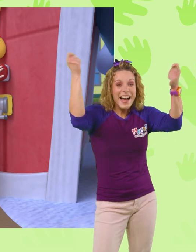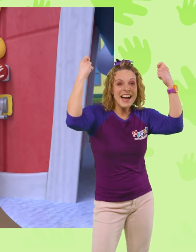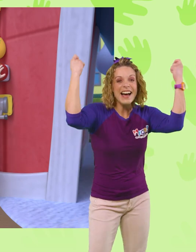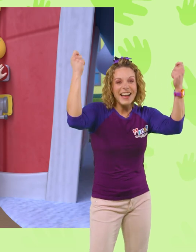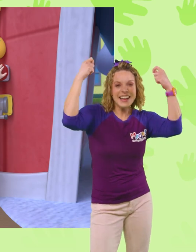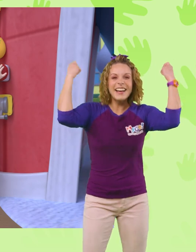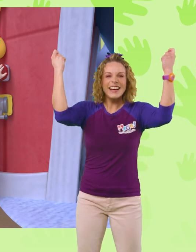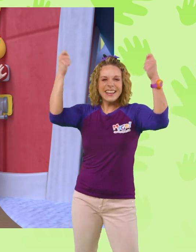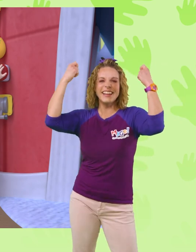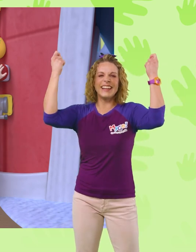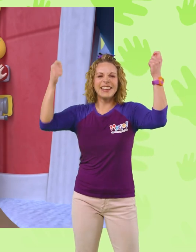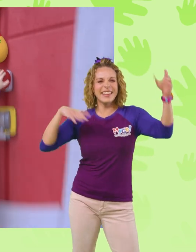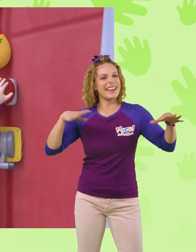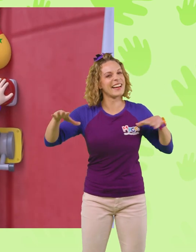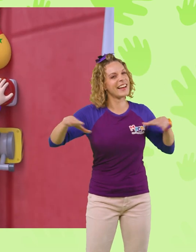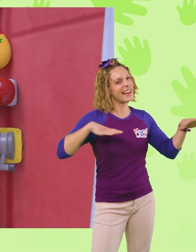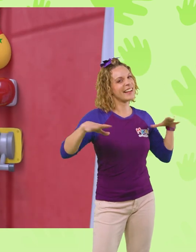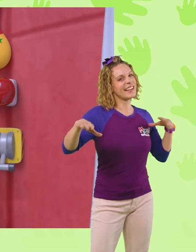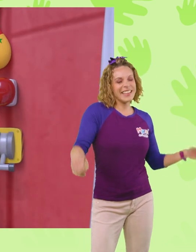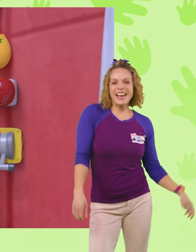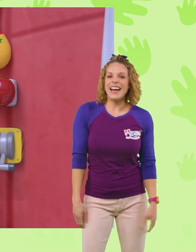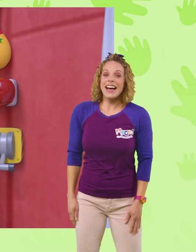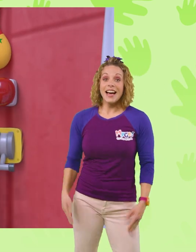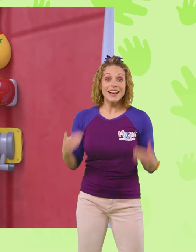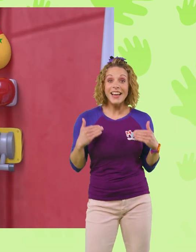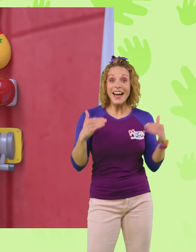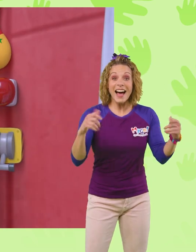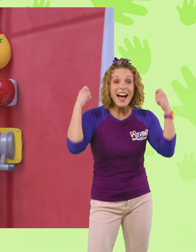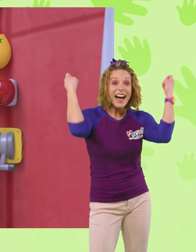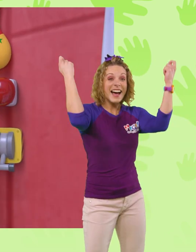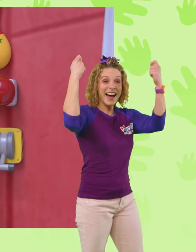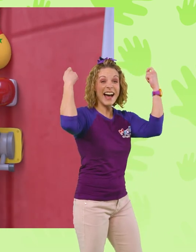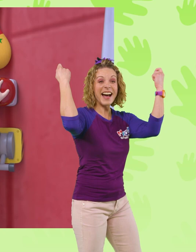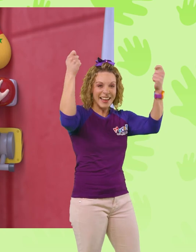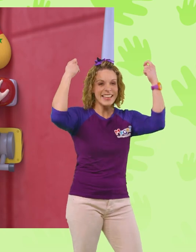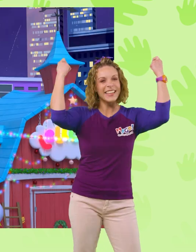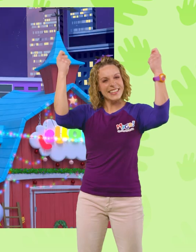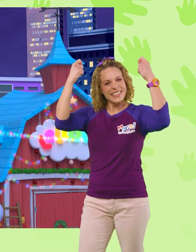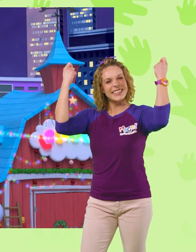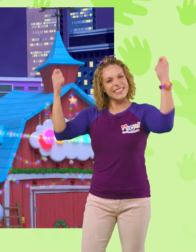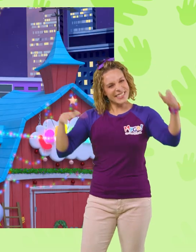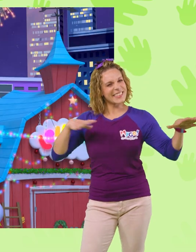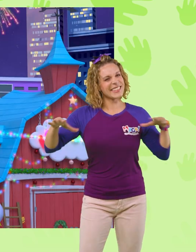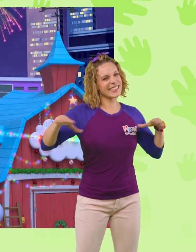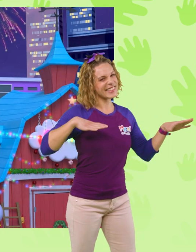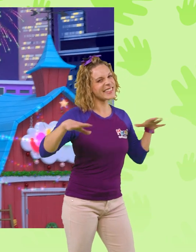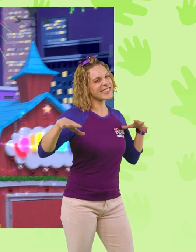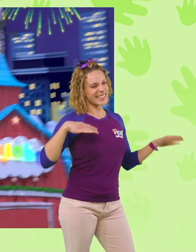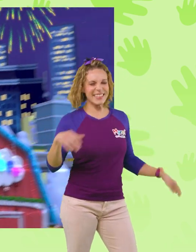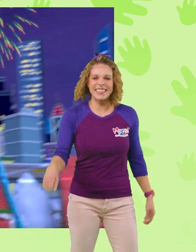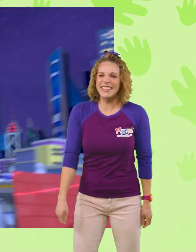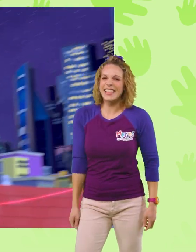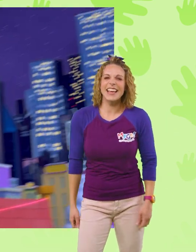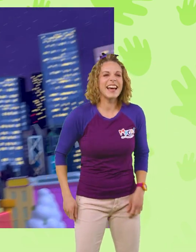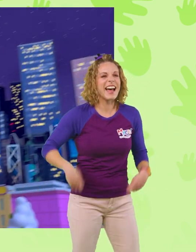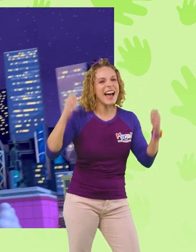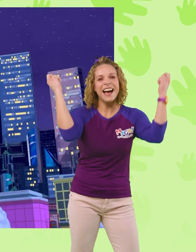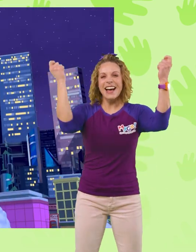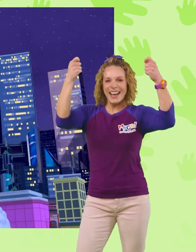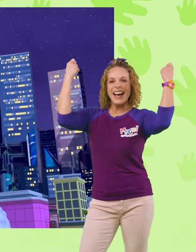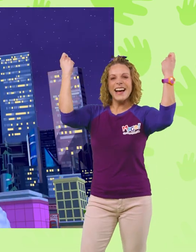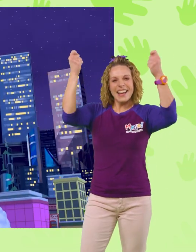holidays. Celebrate the holidays. Let's celebrate the holidays.